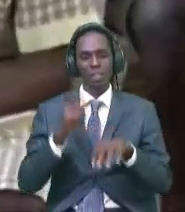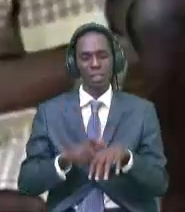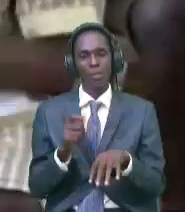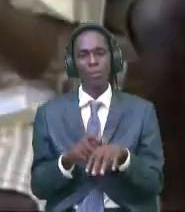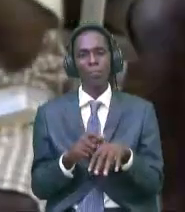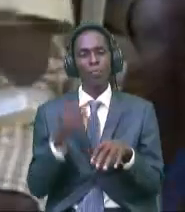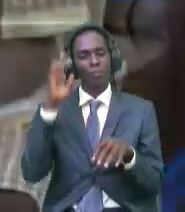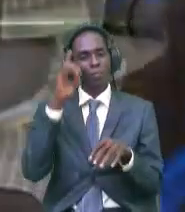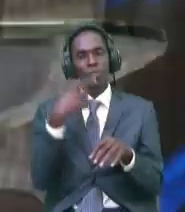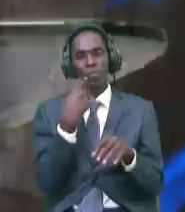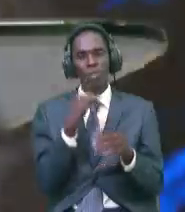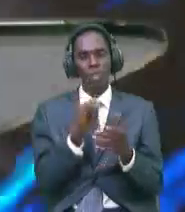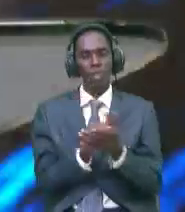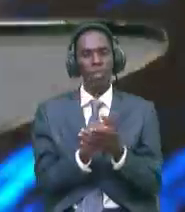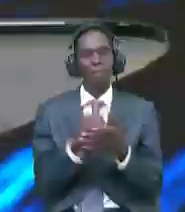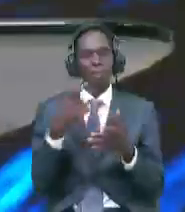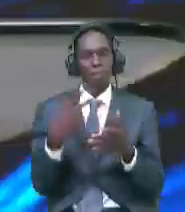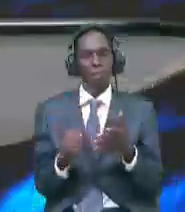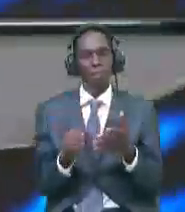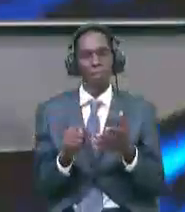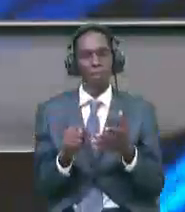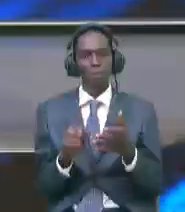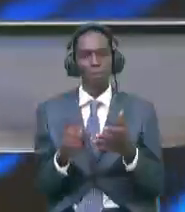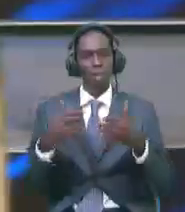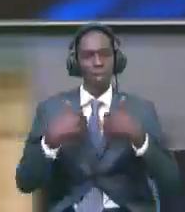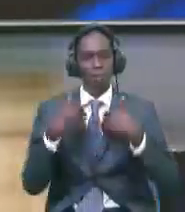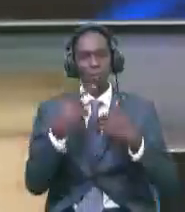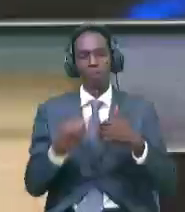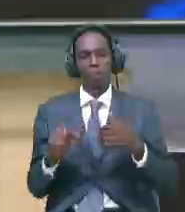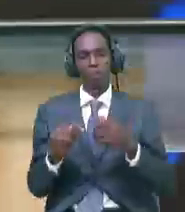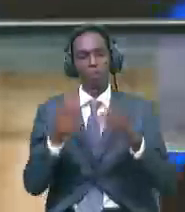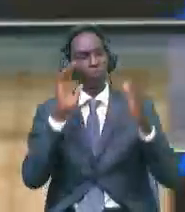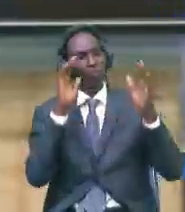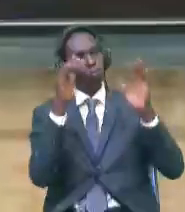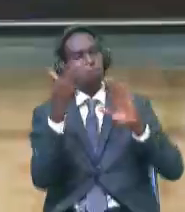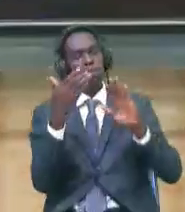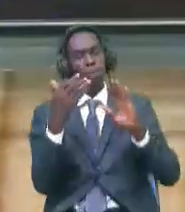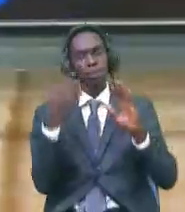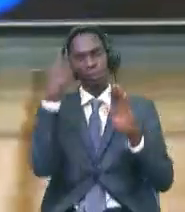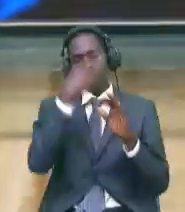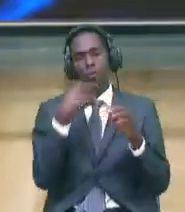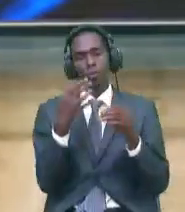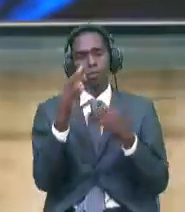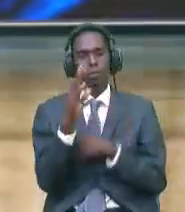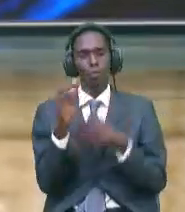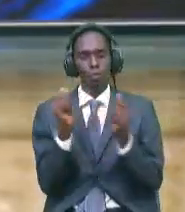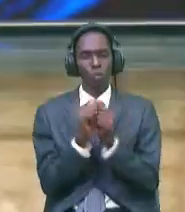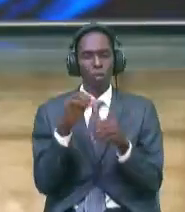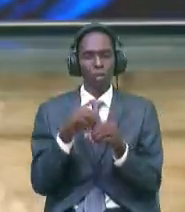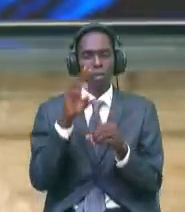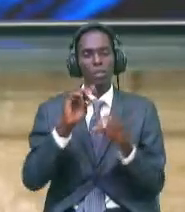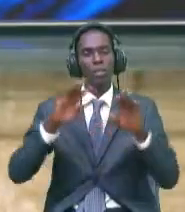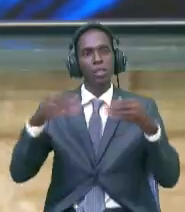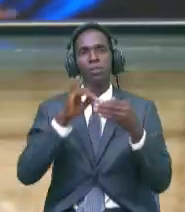time. A saint of God, having the presence of the Spirit of God in him, is giving thanks unto the Father,